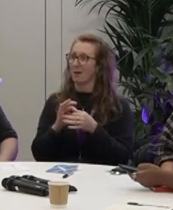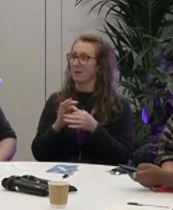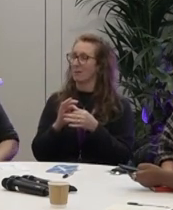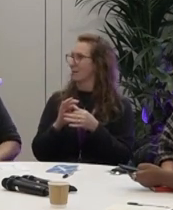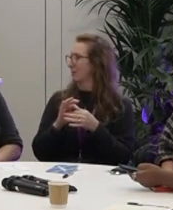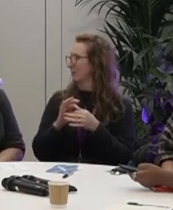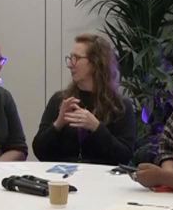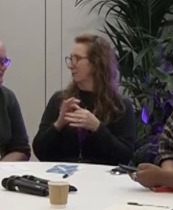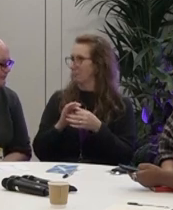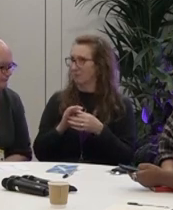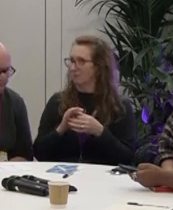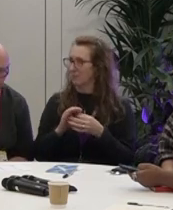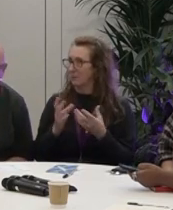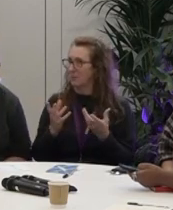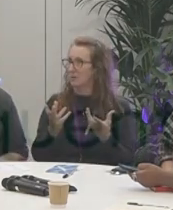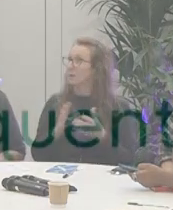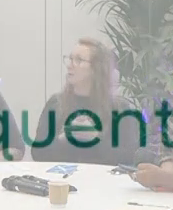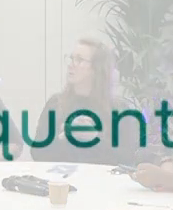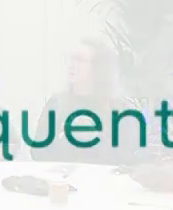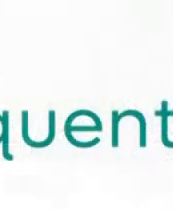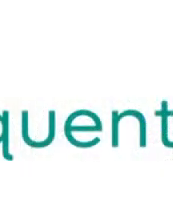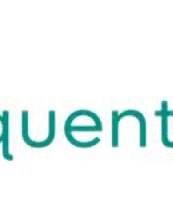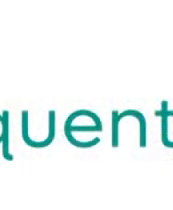Consequential is a social innovation